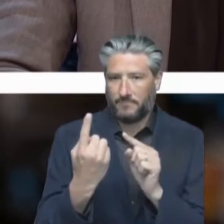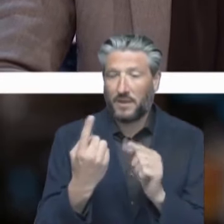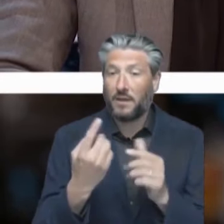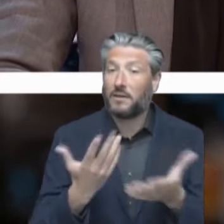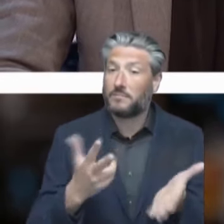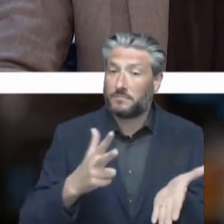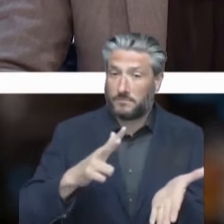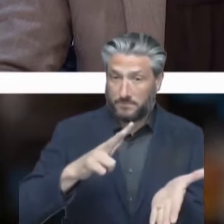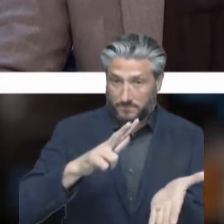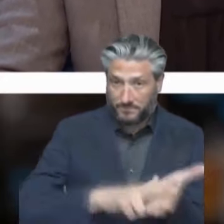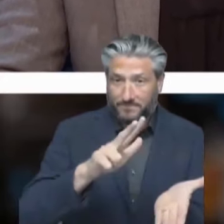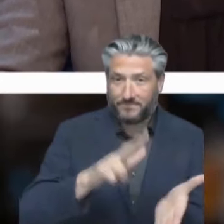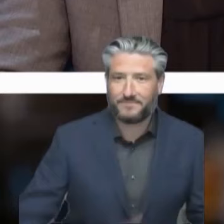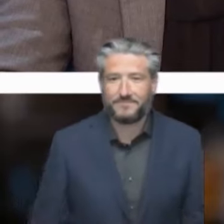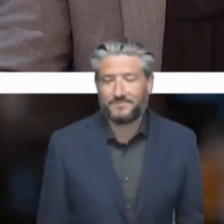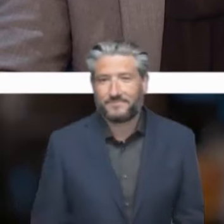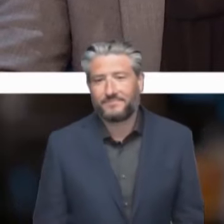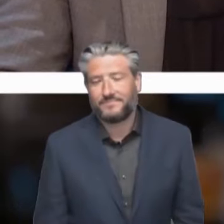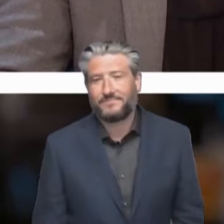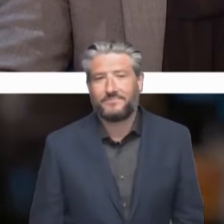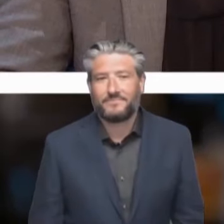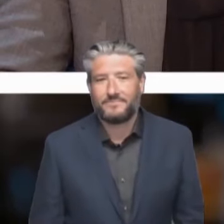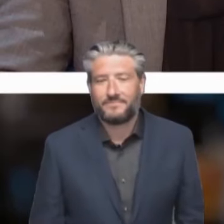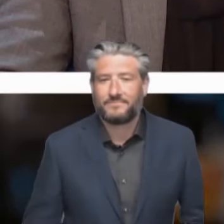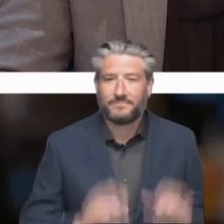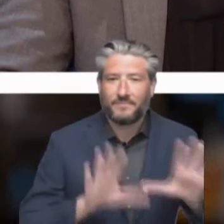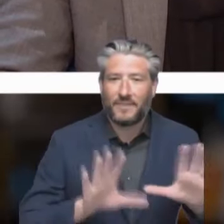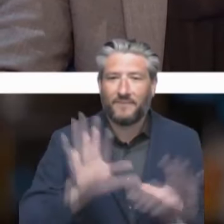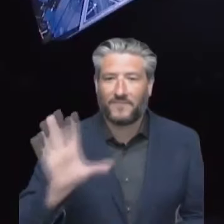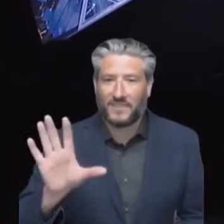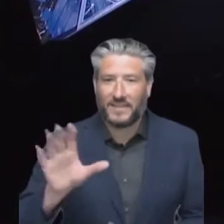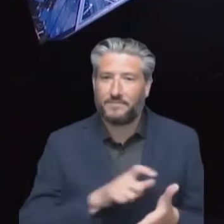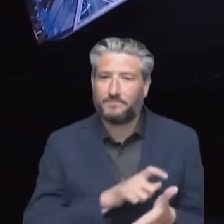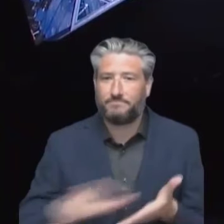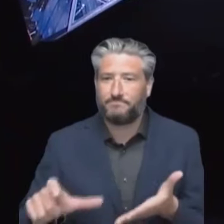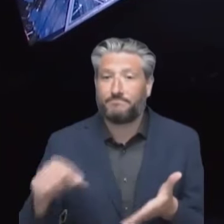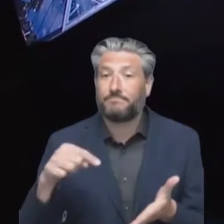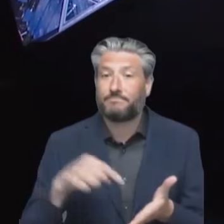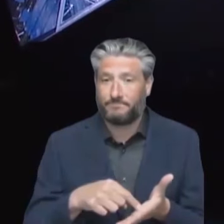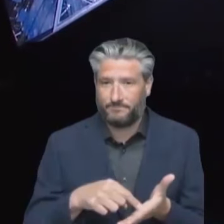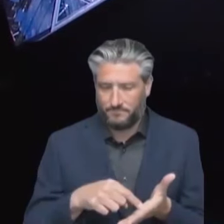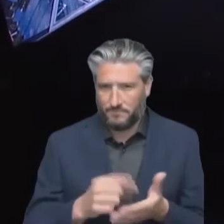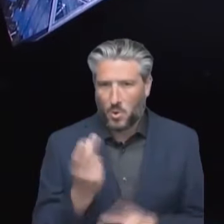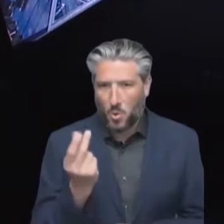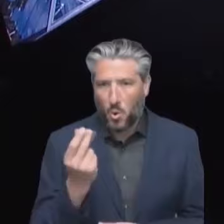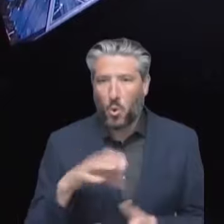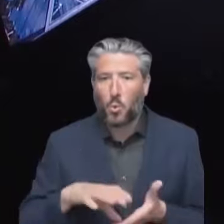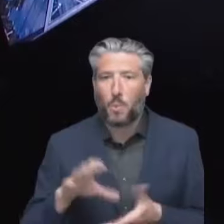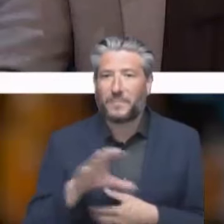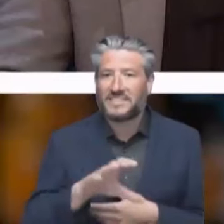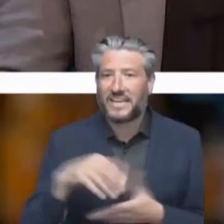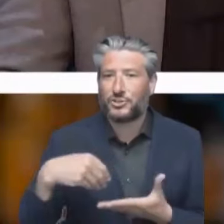therefore adopted. The 15th resolution submits for your approval the elements of compensation paid during